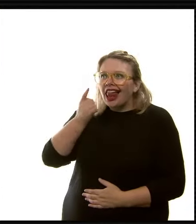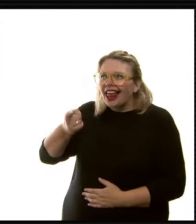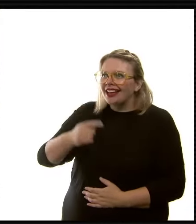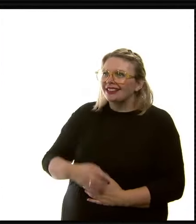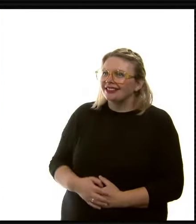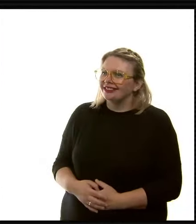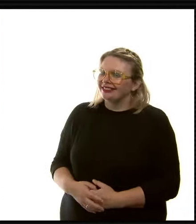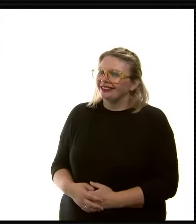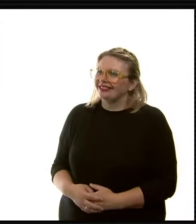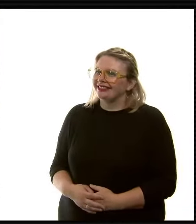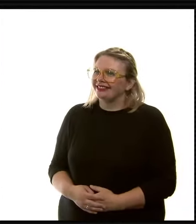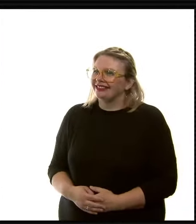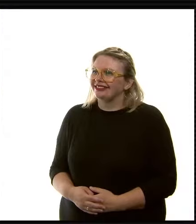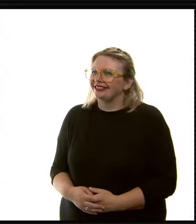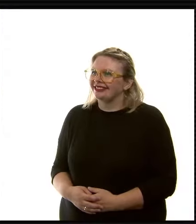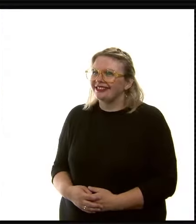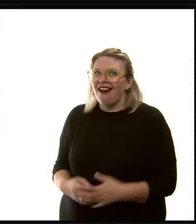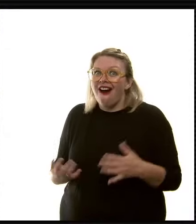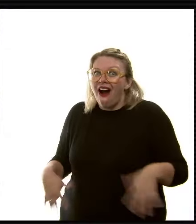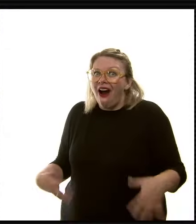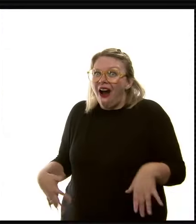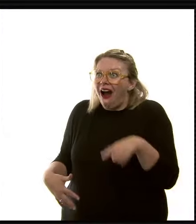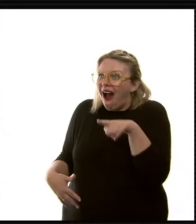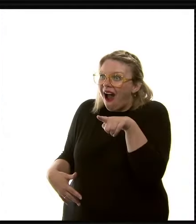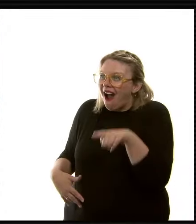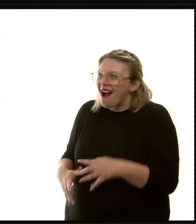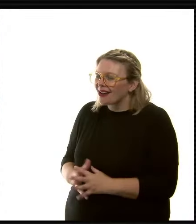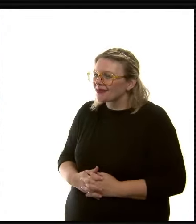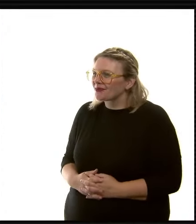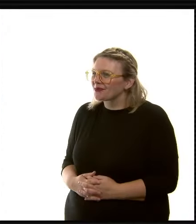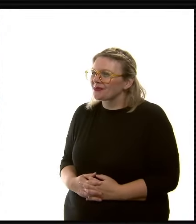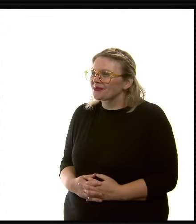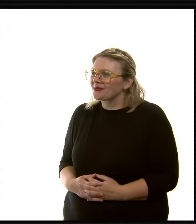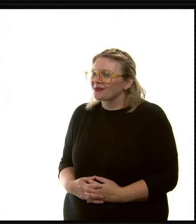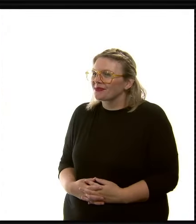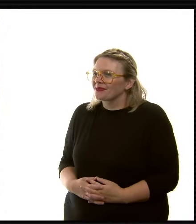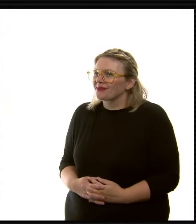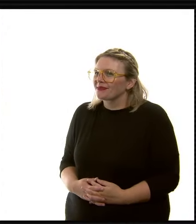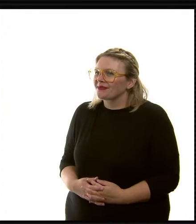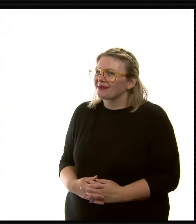go. Oh. Do it, Knight. Here it comes. Here it comes.